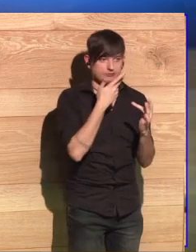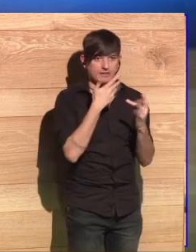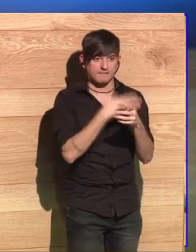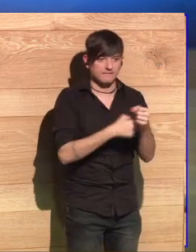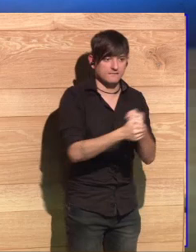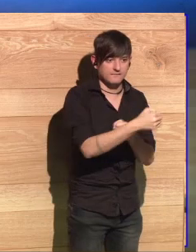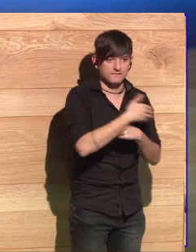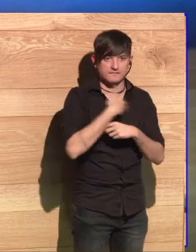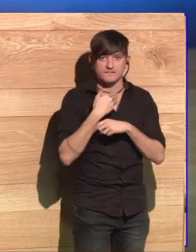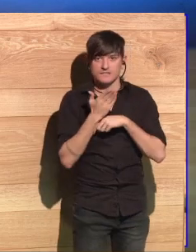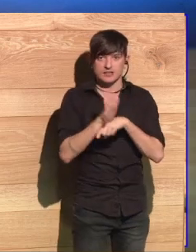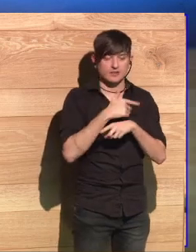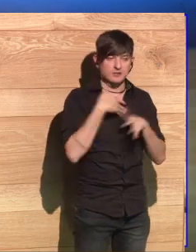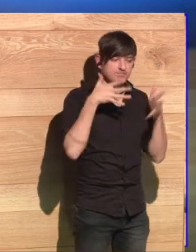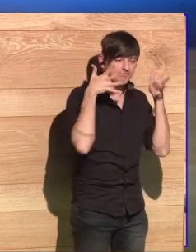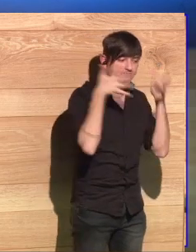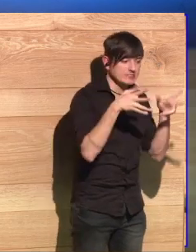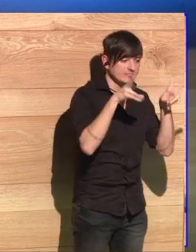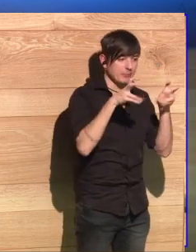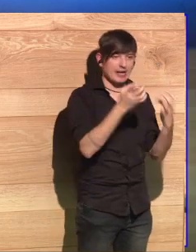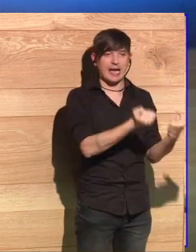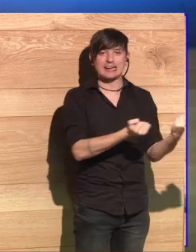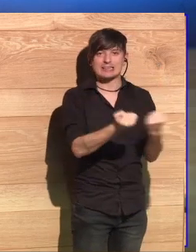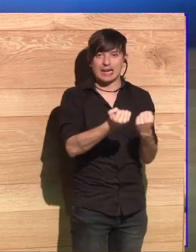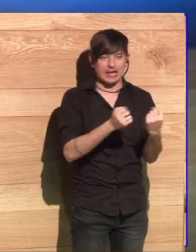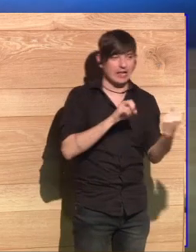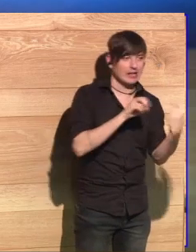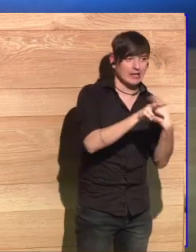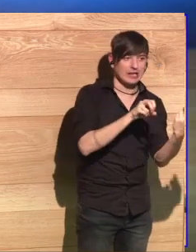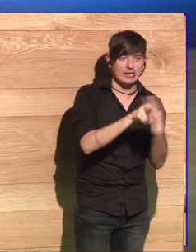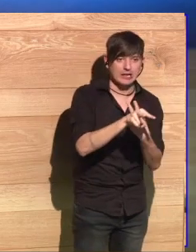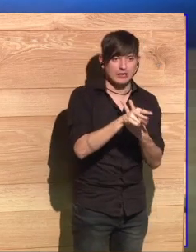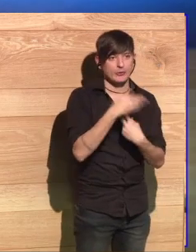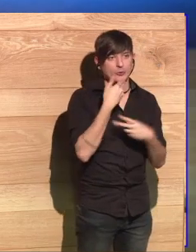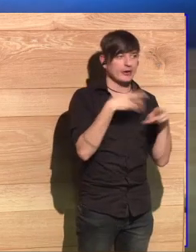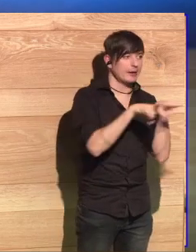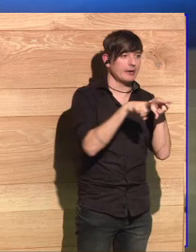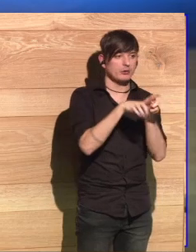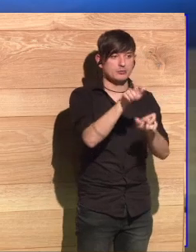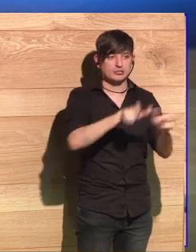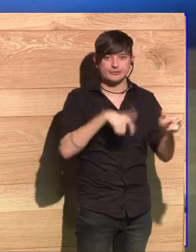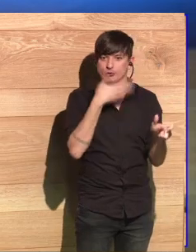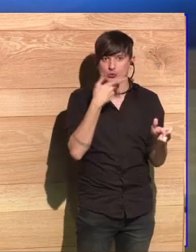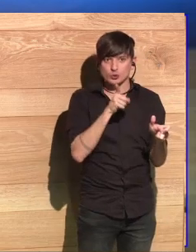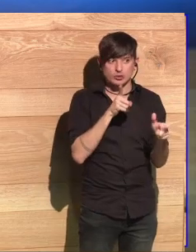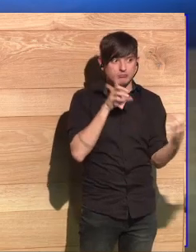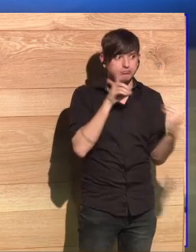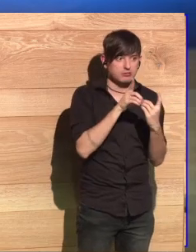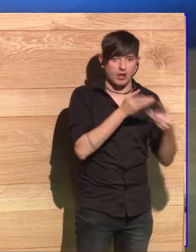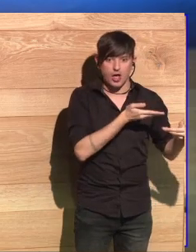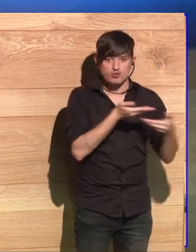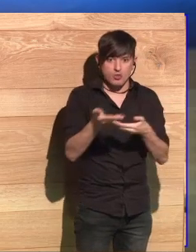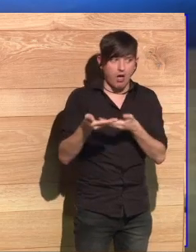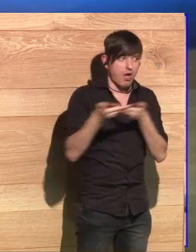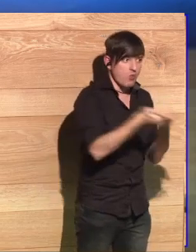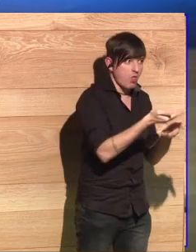the road, how people will help each other even when they have nothing. Even though I did encounter some